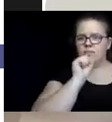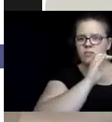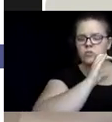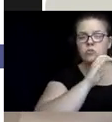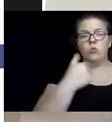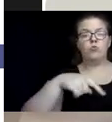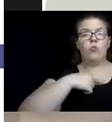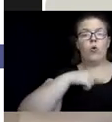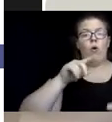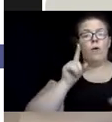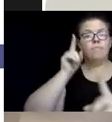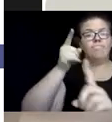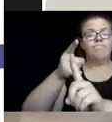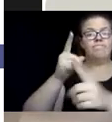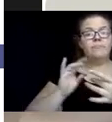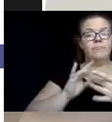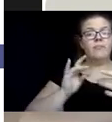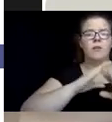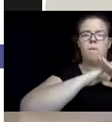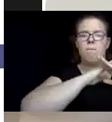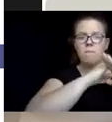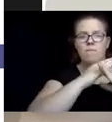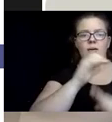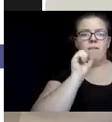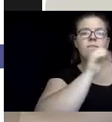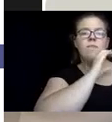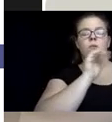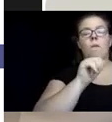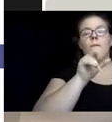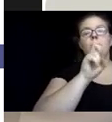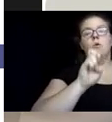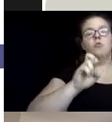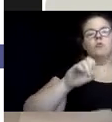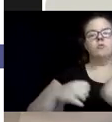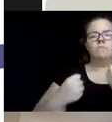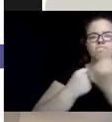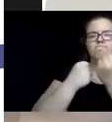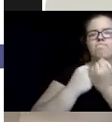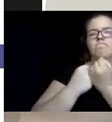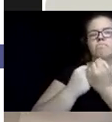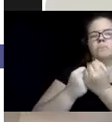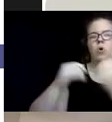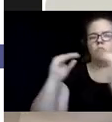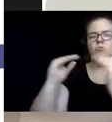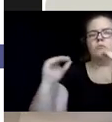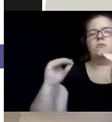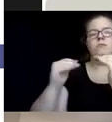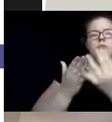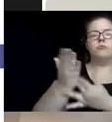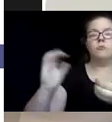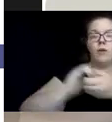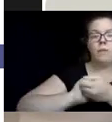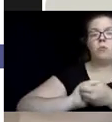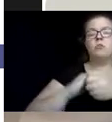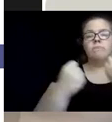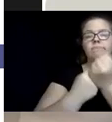to prevent elder abuse and promote elder justice through collaboration, advocacy, education,